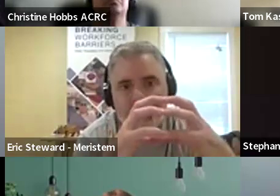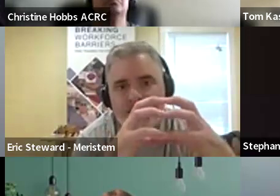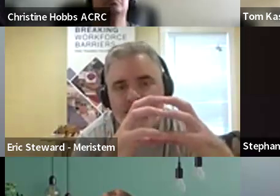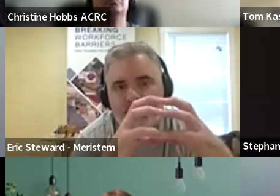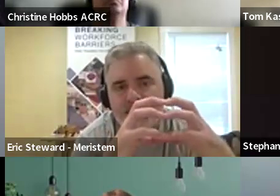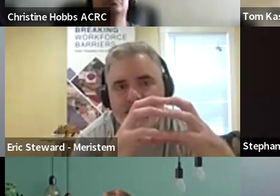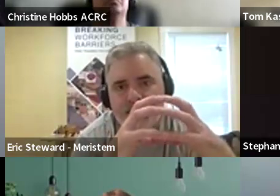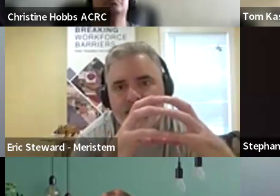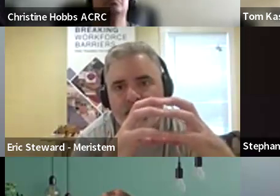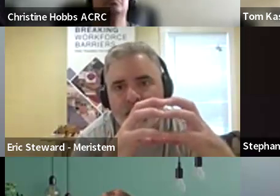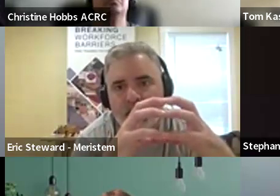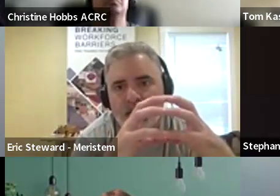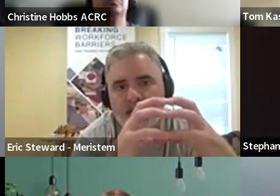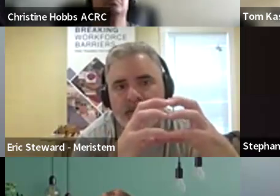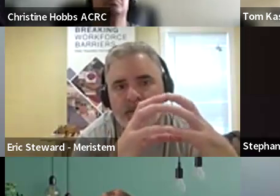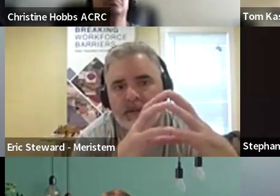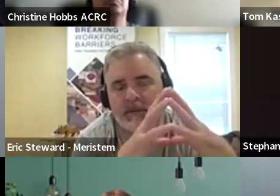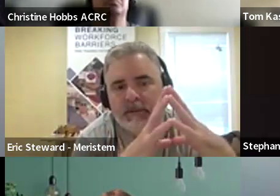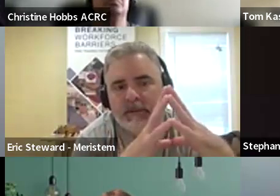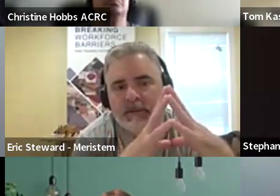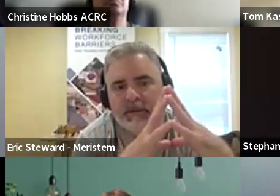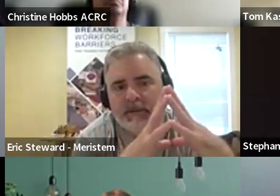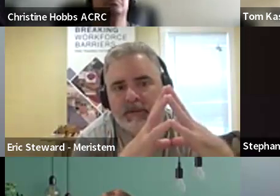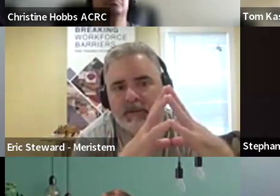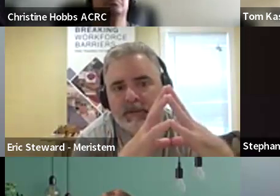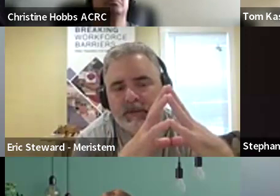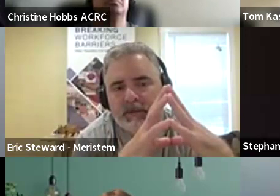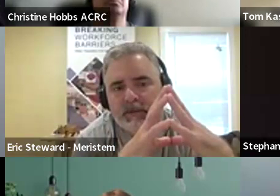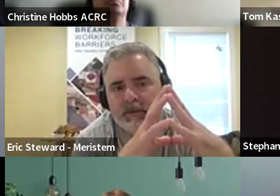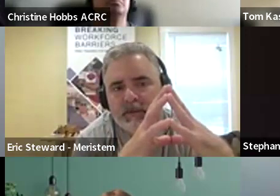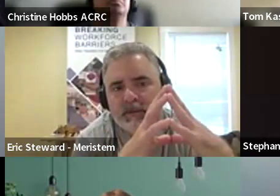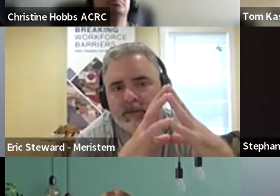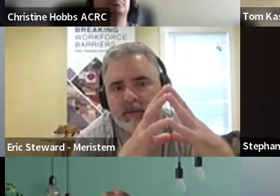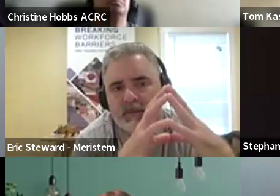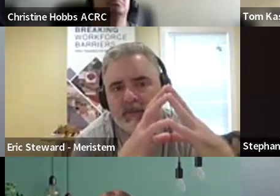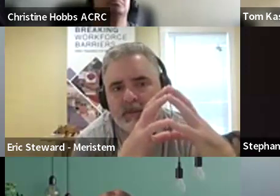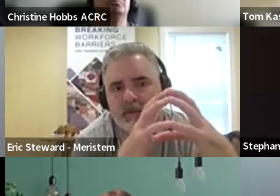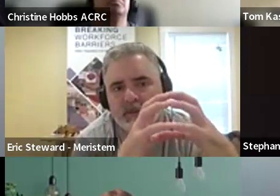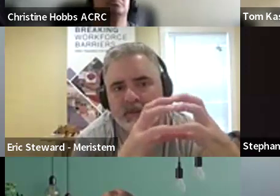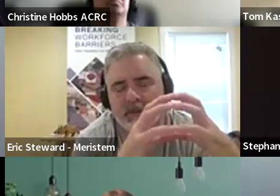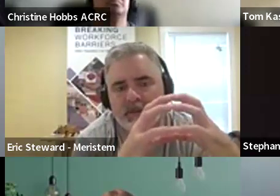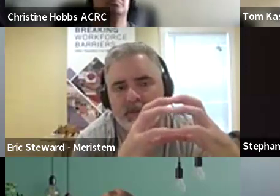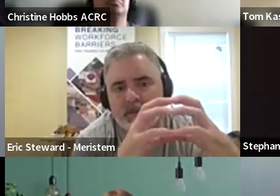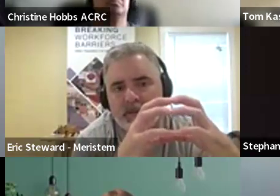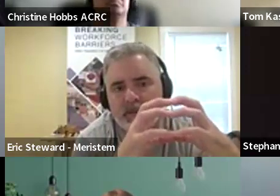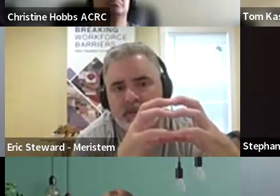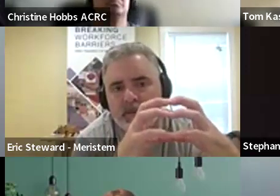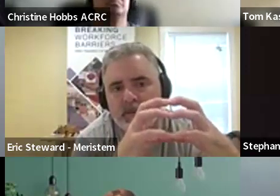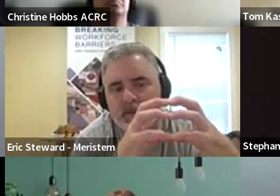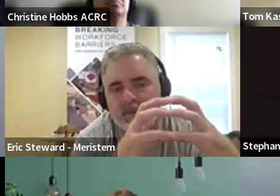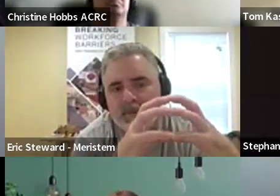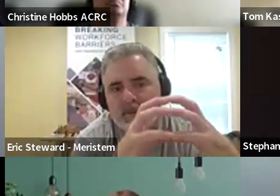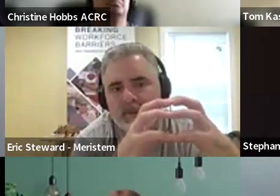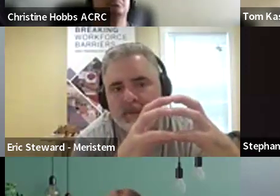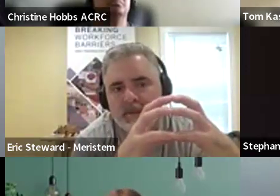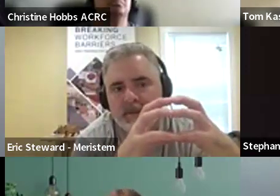past. Yes, thank you. So I just want to say this is going to be a really great tool for everybody to use because it's